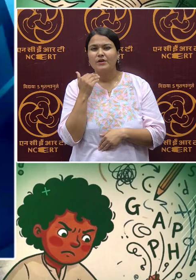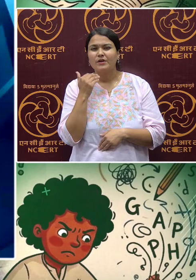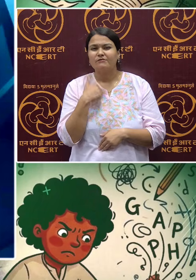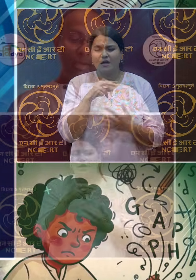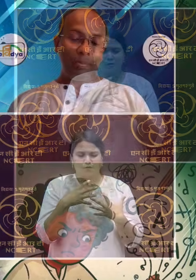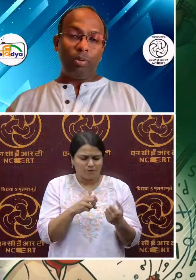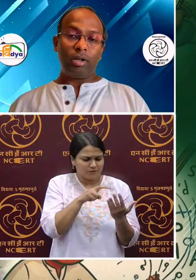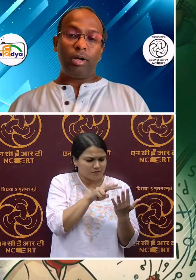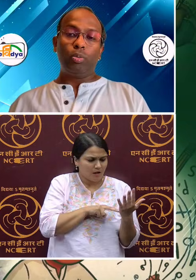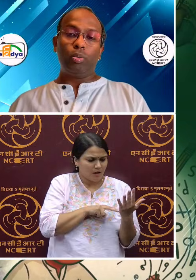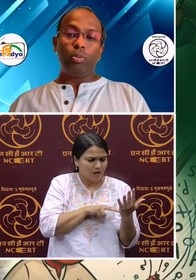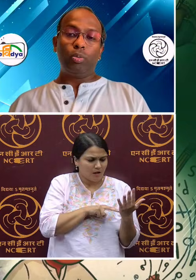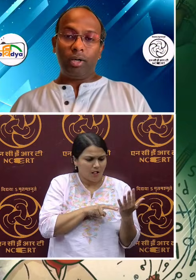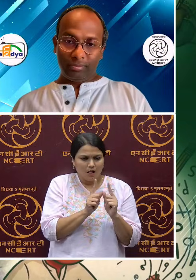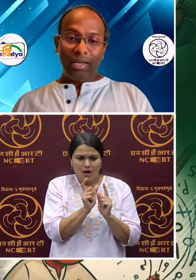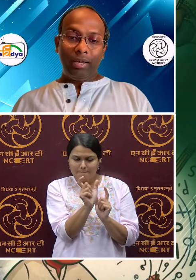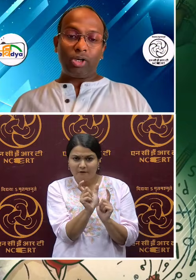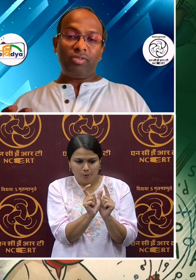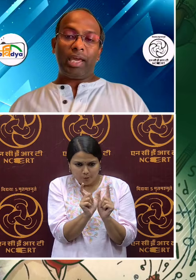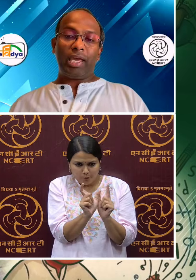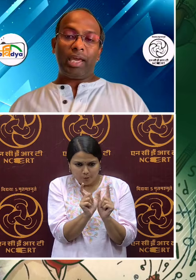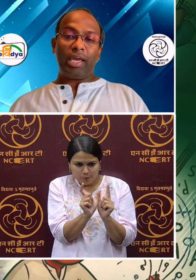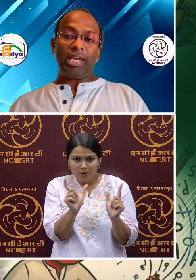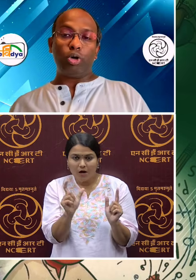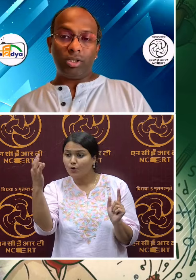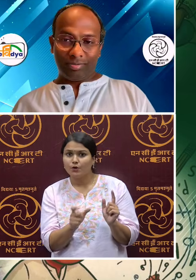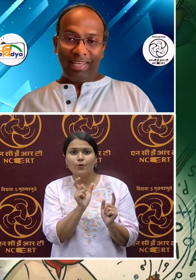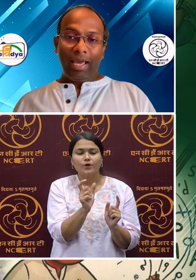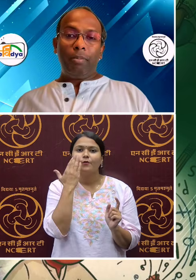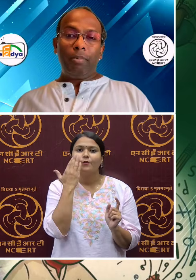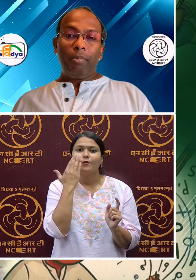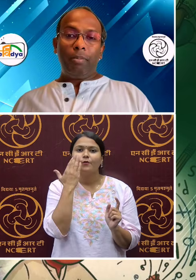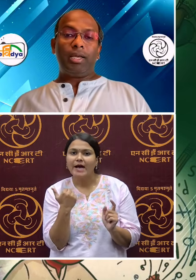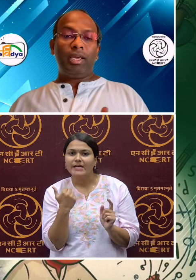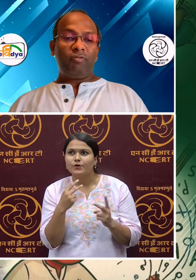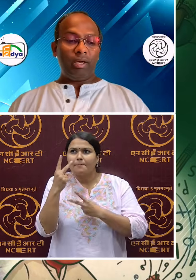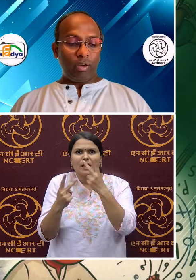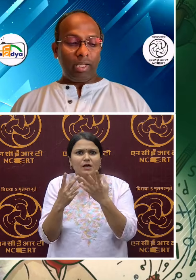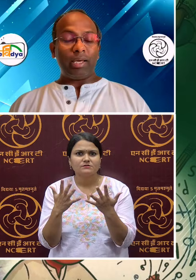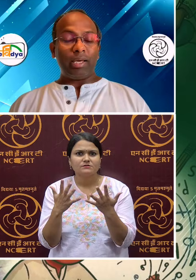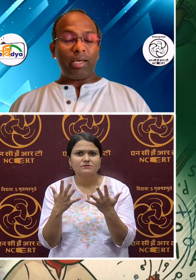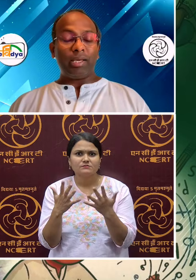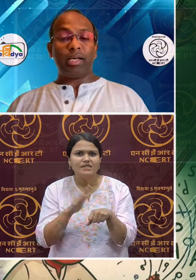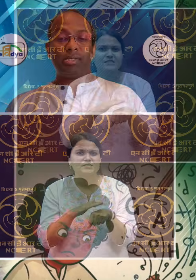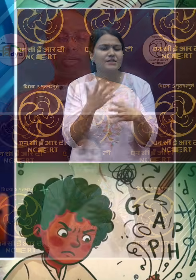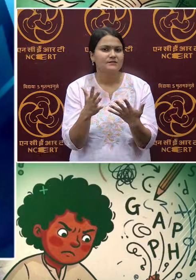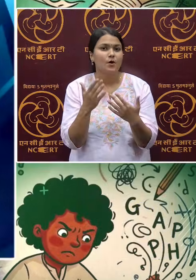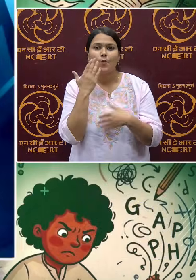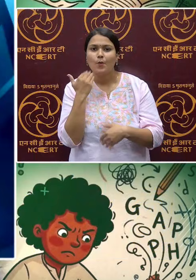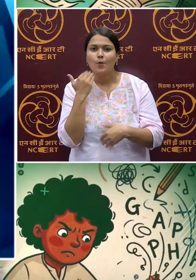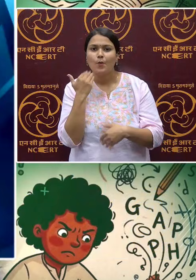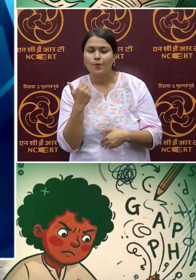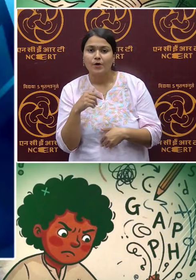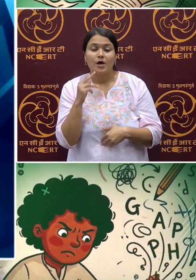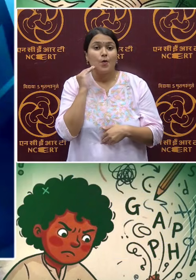to read a big word or a new word Okay. because of the exposure. But if only there is in